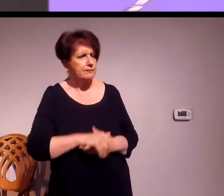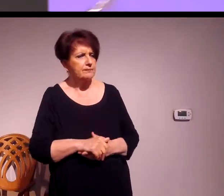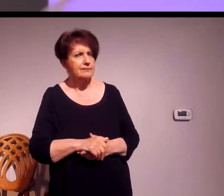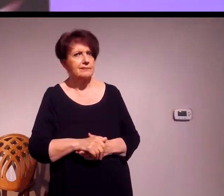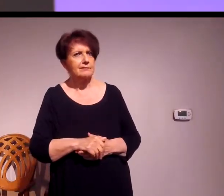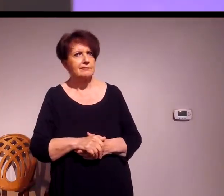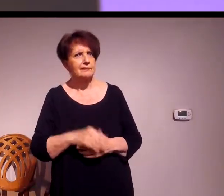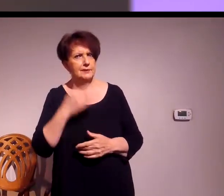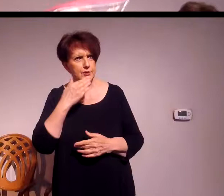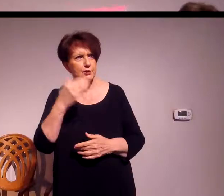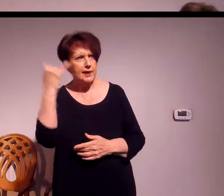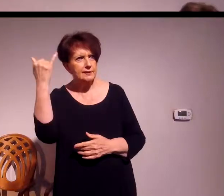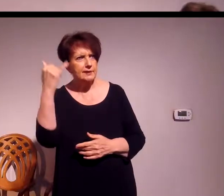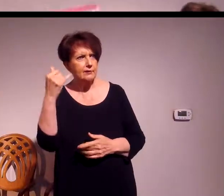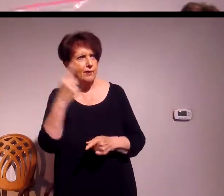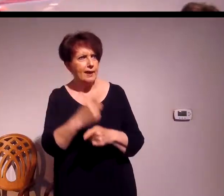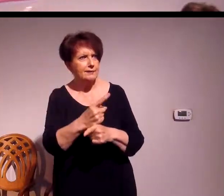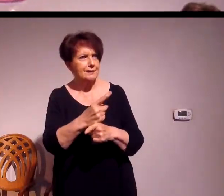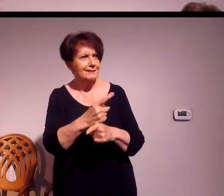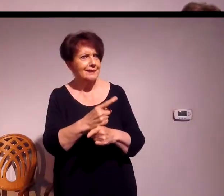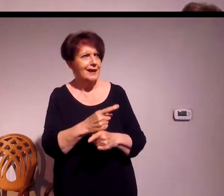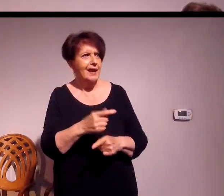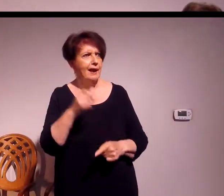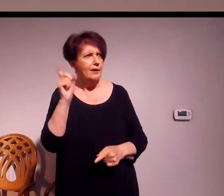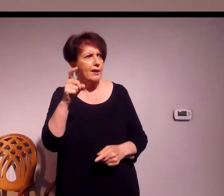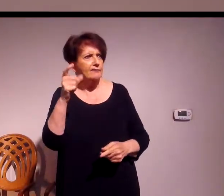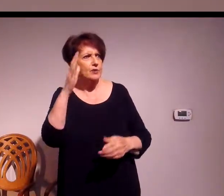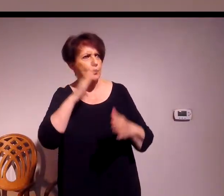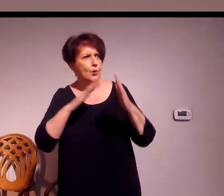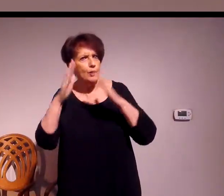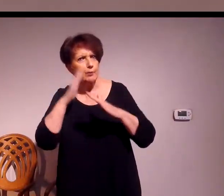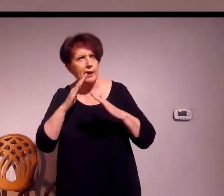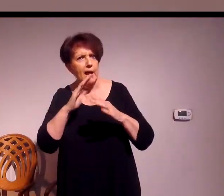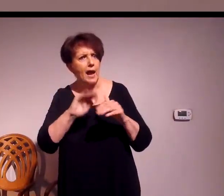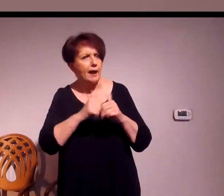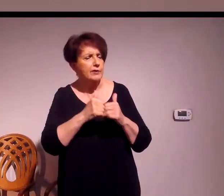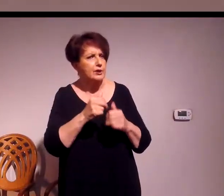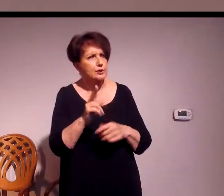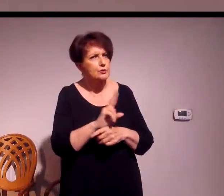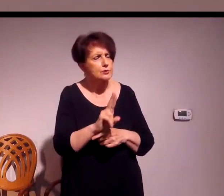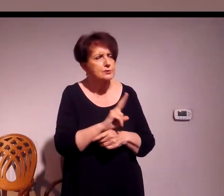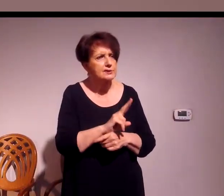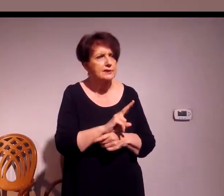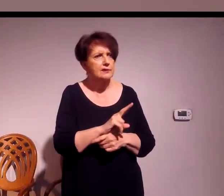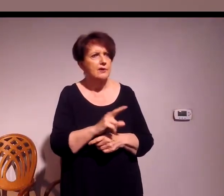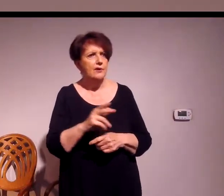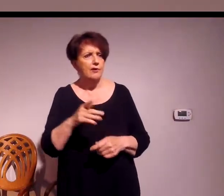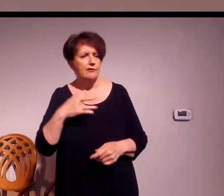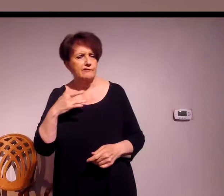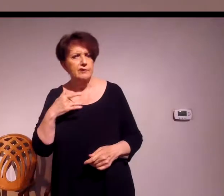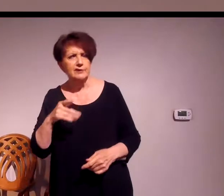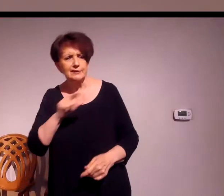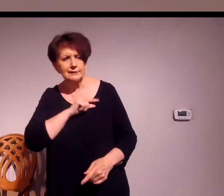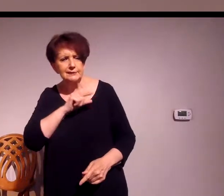You know? I don't have to worry about how they use it or feel guilty or none of that crazy stuff, you know? And if